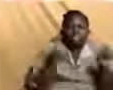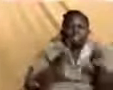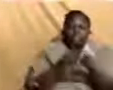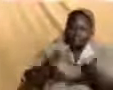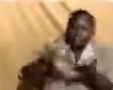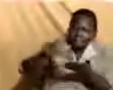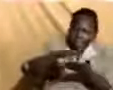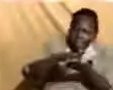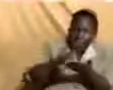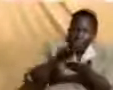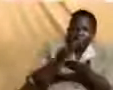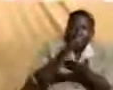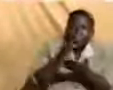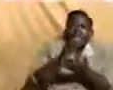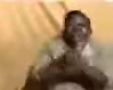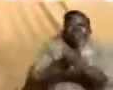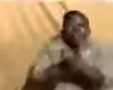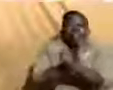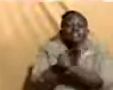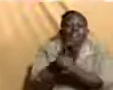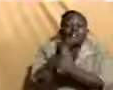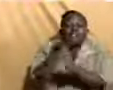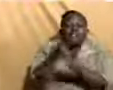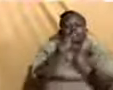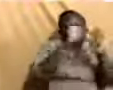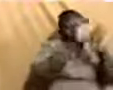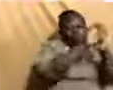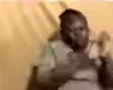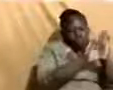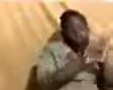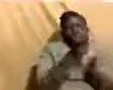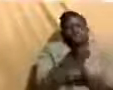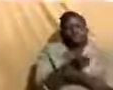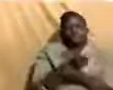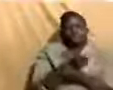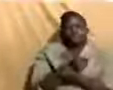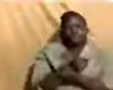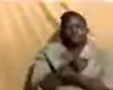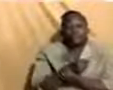basic structure doctrine in the defense of this Katiba of ours.